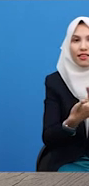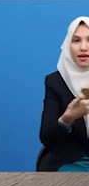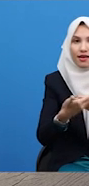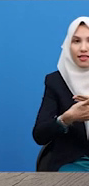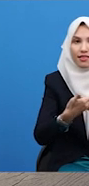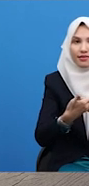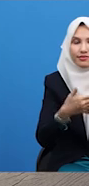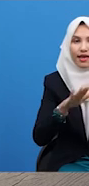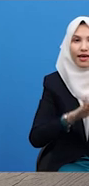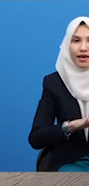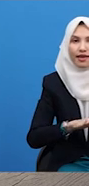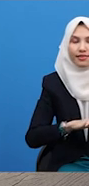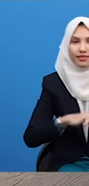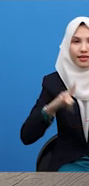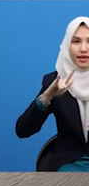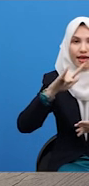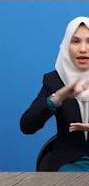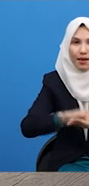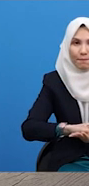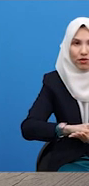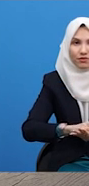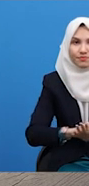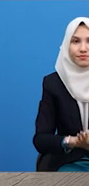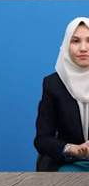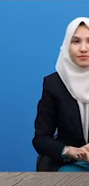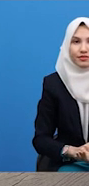yet. It's too long and tiring too.